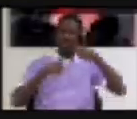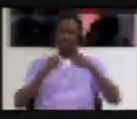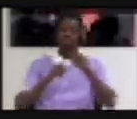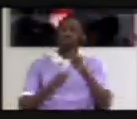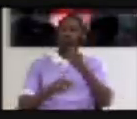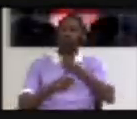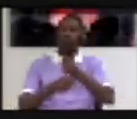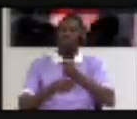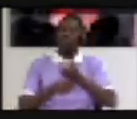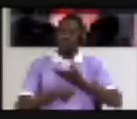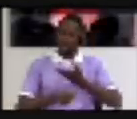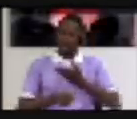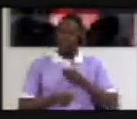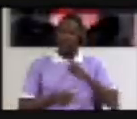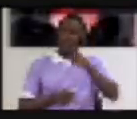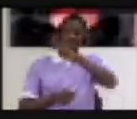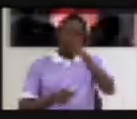member?